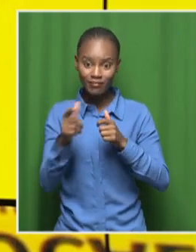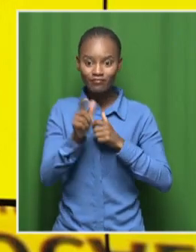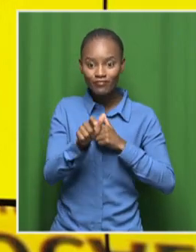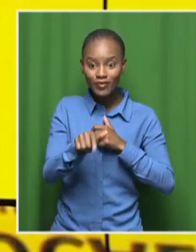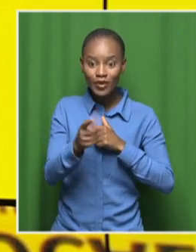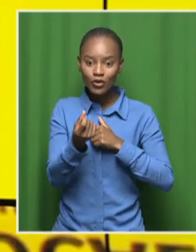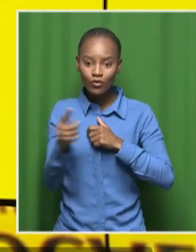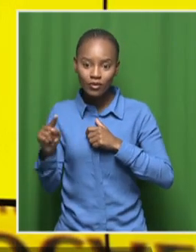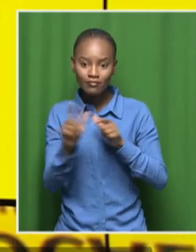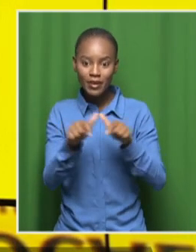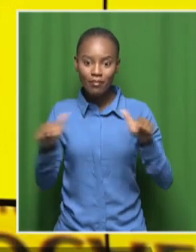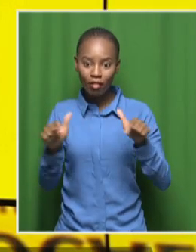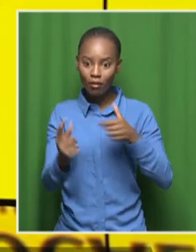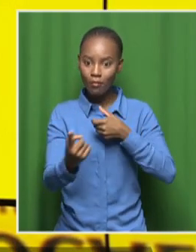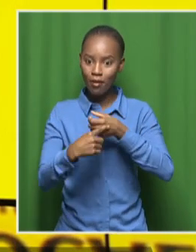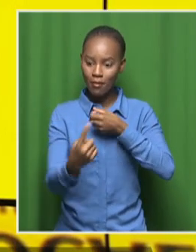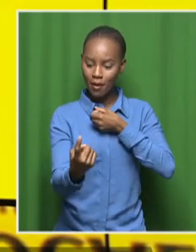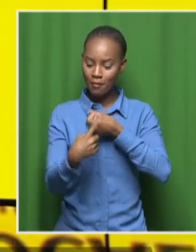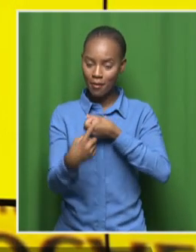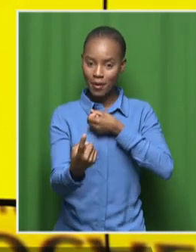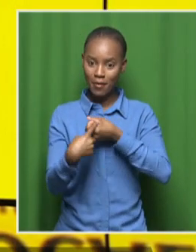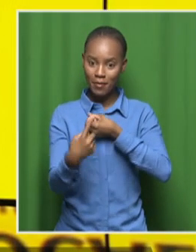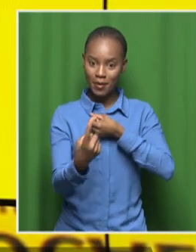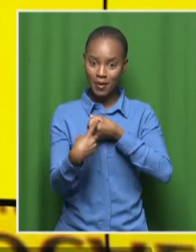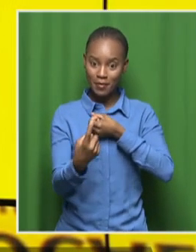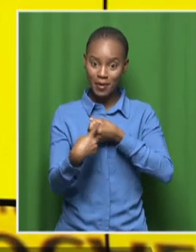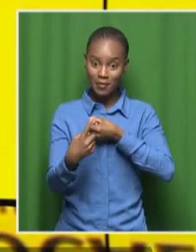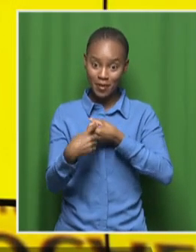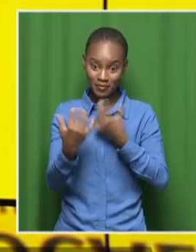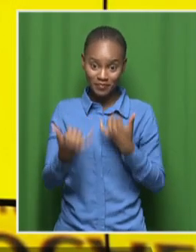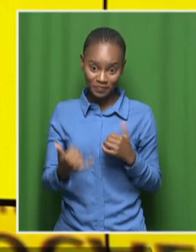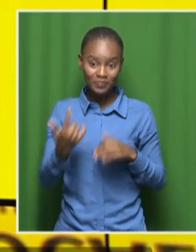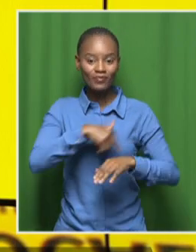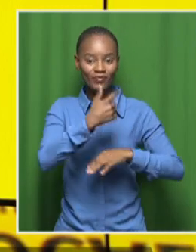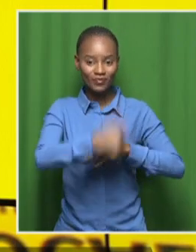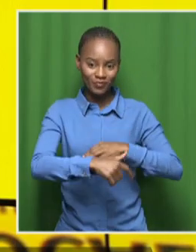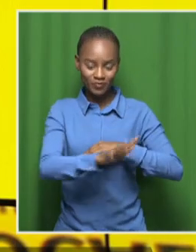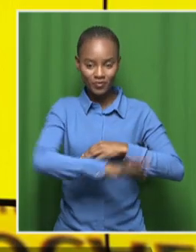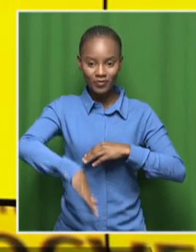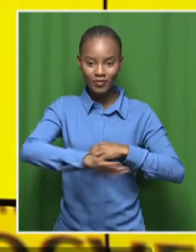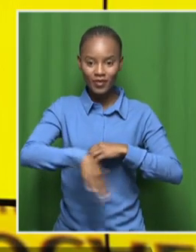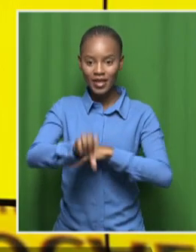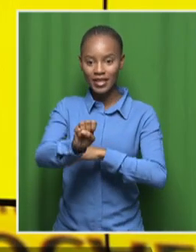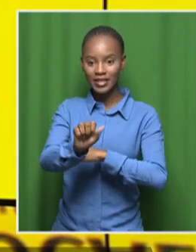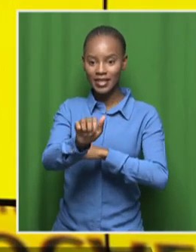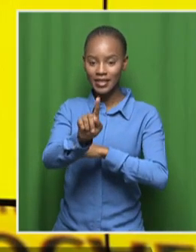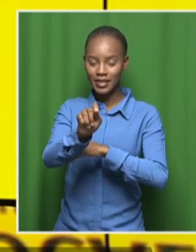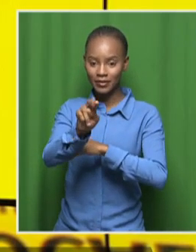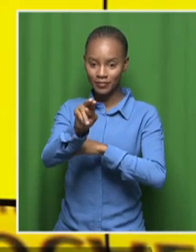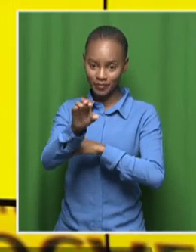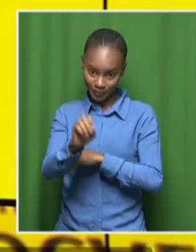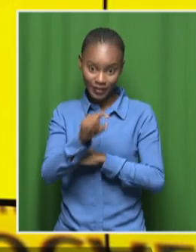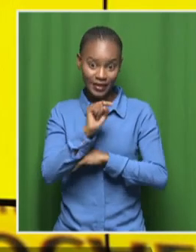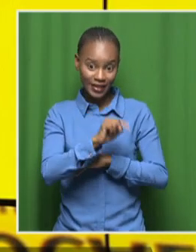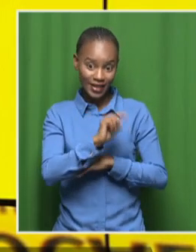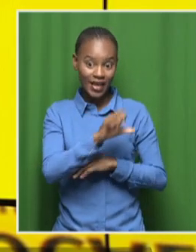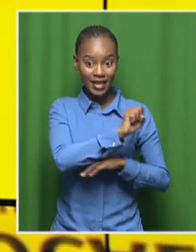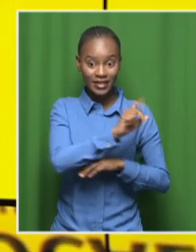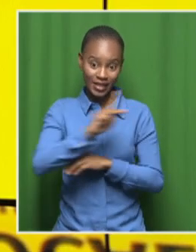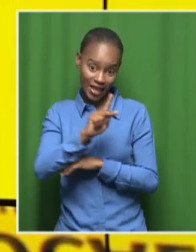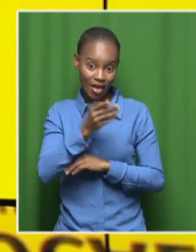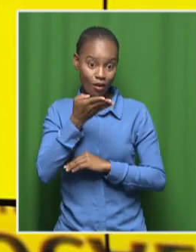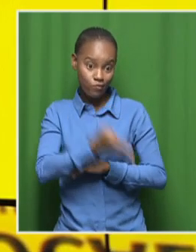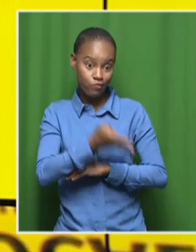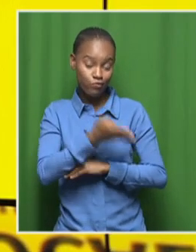large target audience. The event is currently underway at the Sandton Convention Centre. Sakina is there to tell us a little bit more about what to expect.